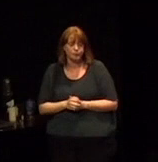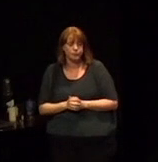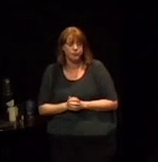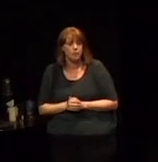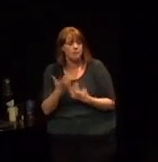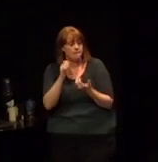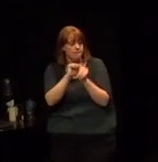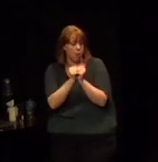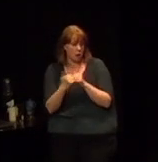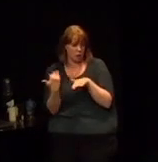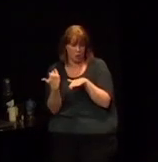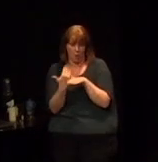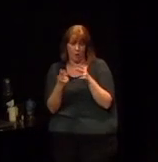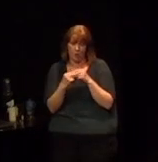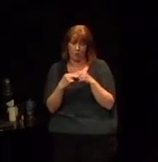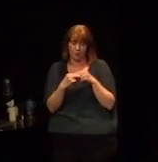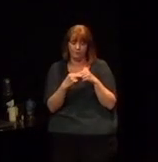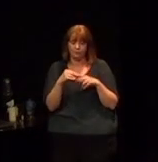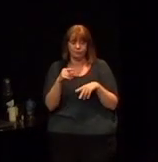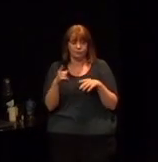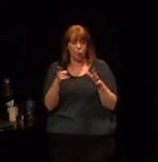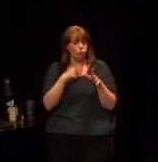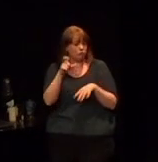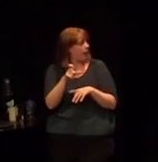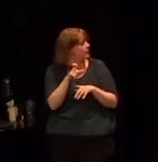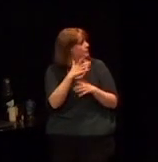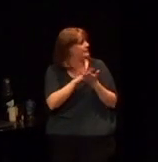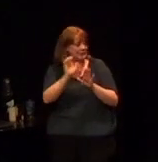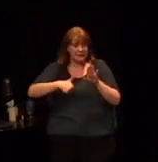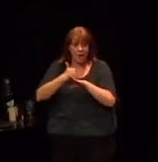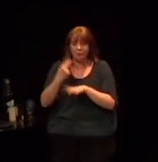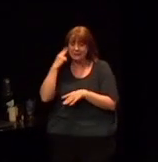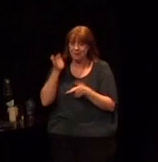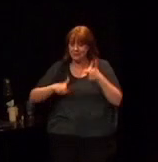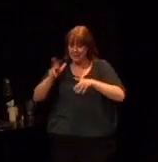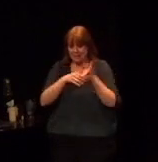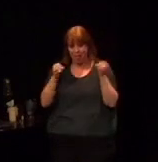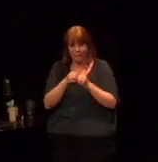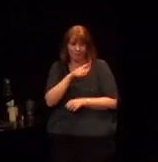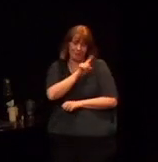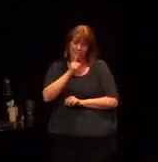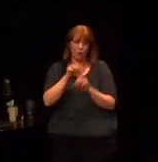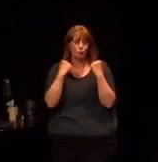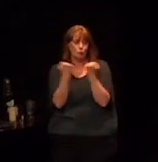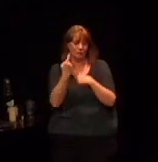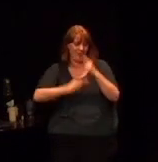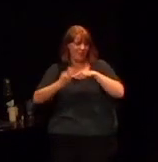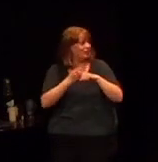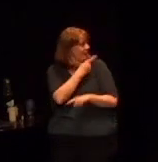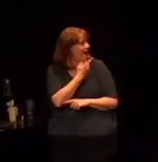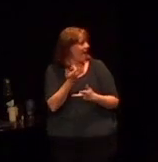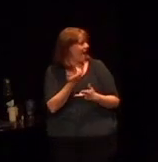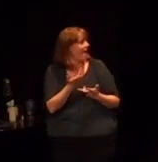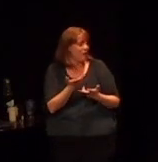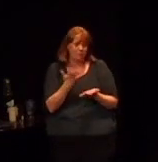But partnership working with Dr. Cameron led to the Deaf Science Club. And that was our first people that did it last year. So we're